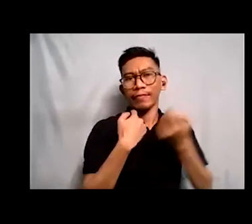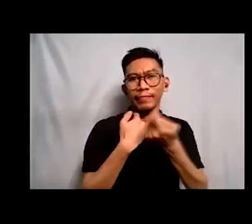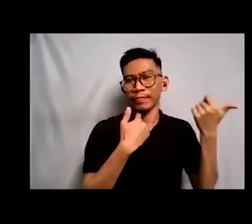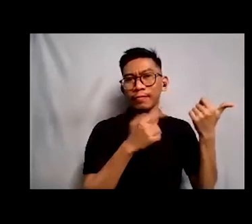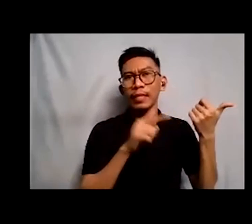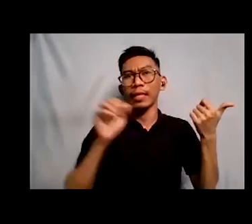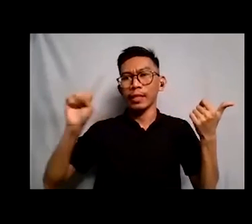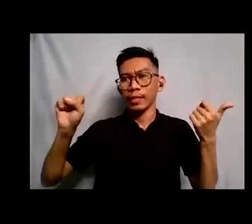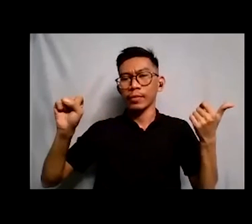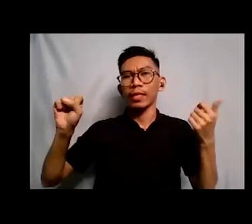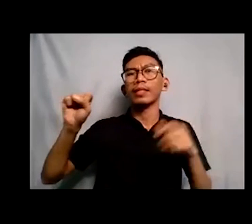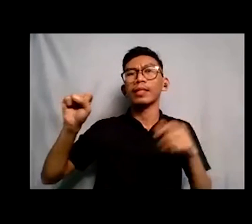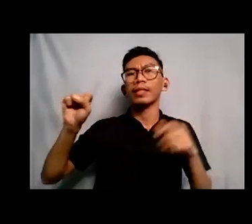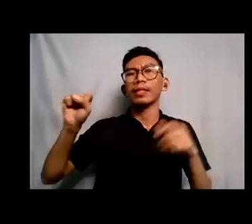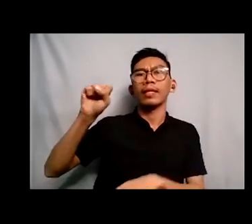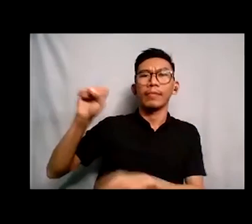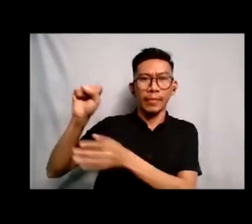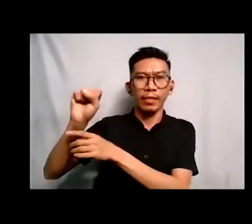predicate.